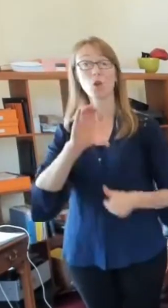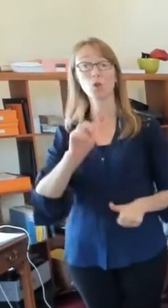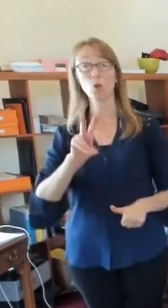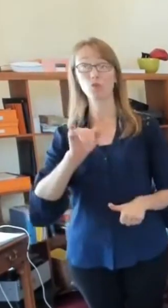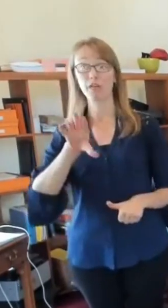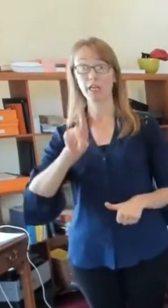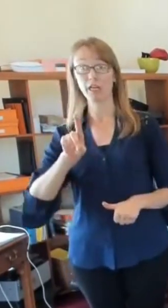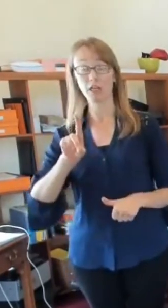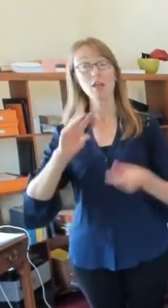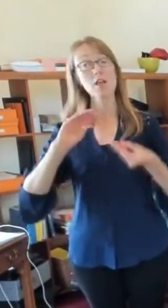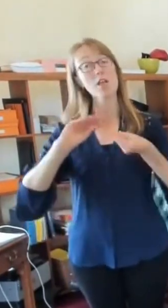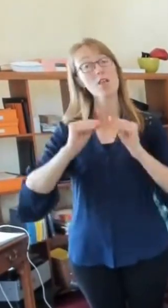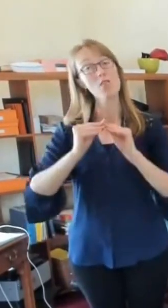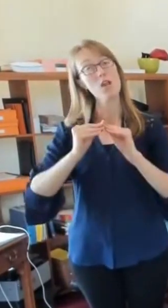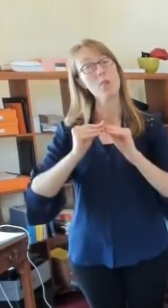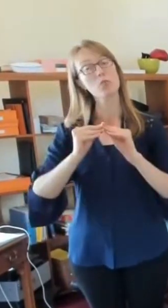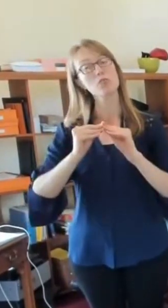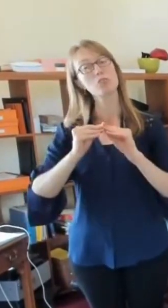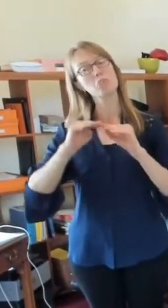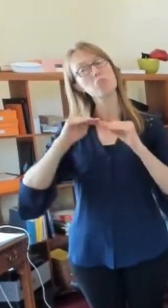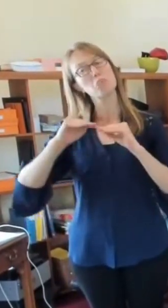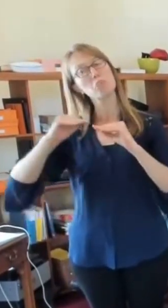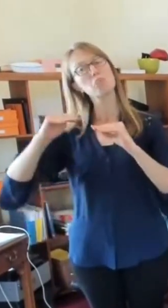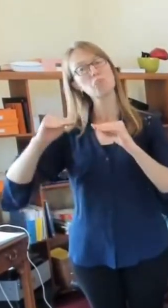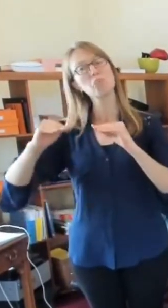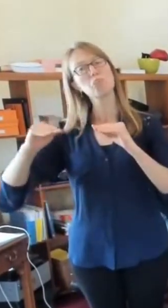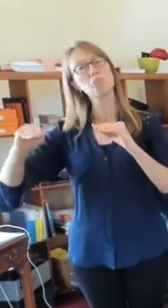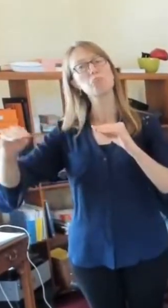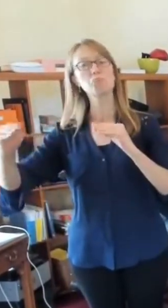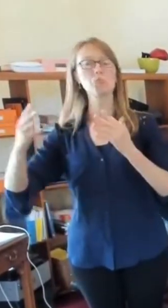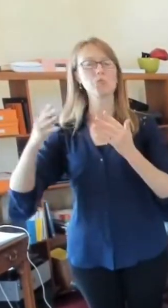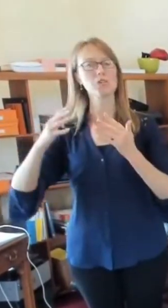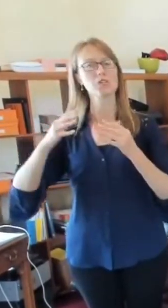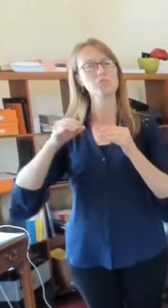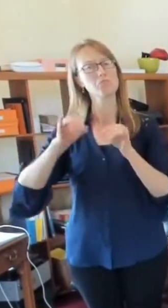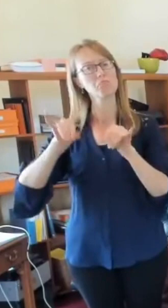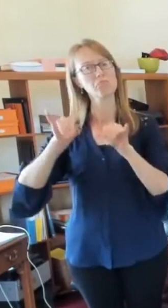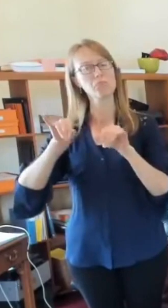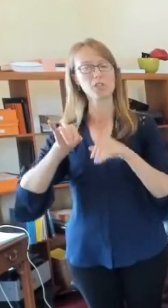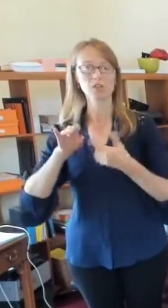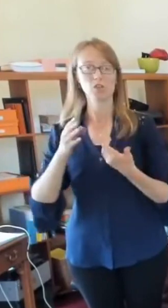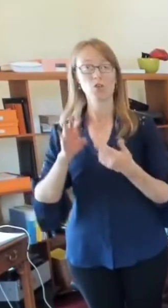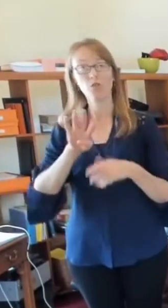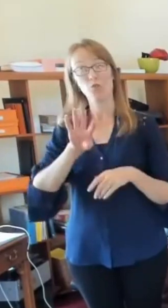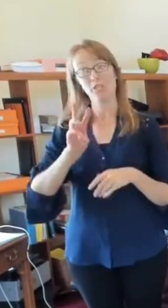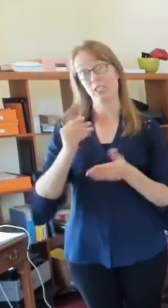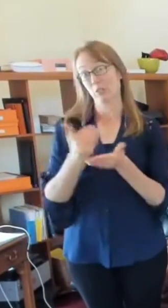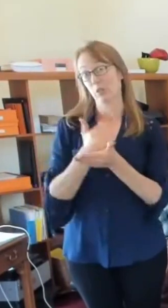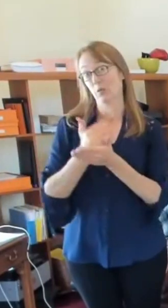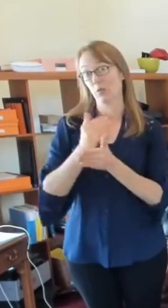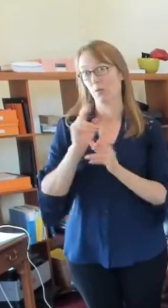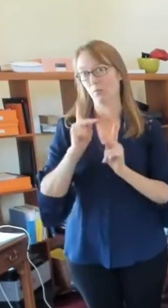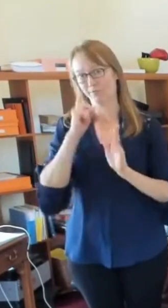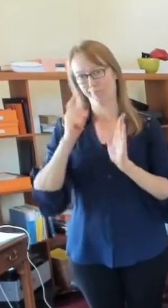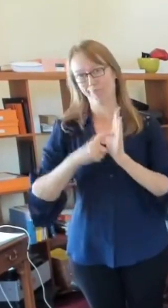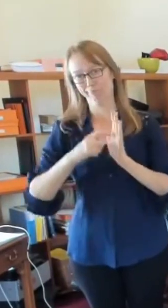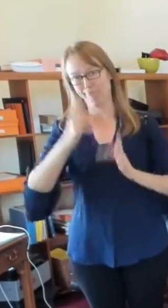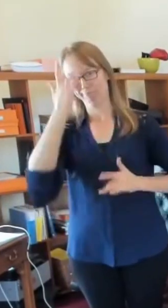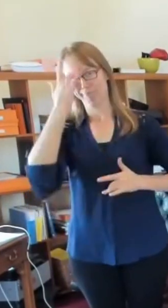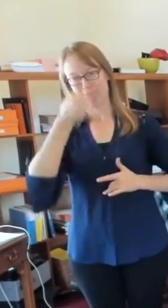numbers are really staying pretty constant. We had 46 new cases